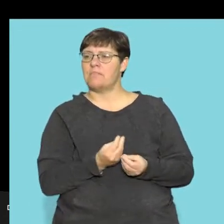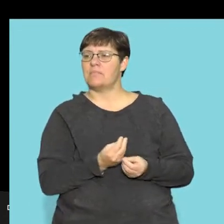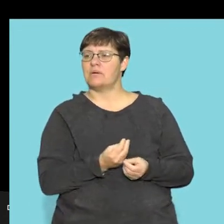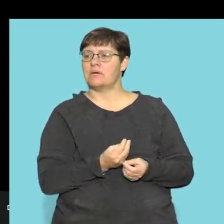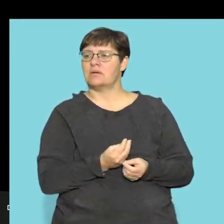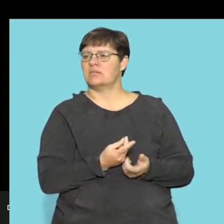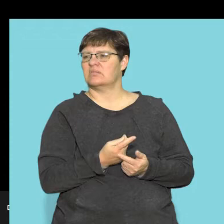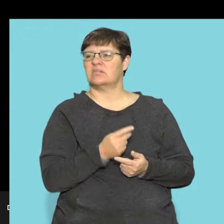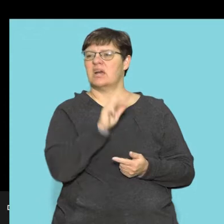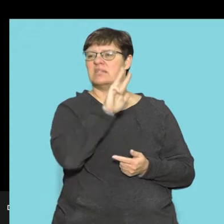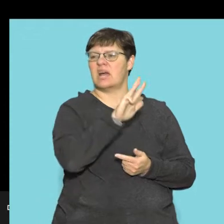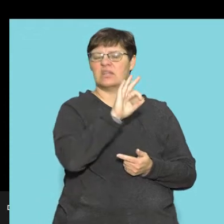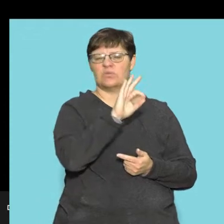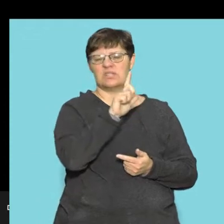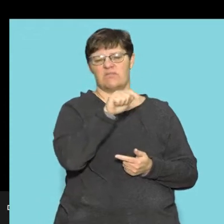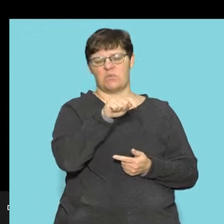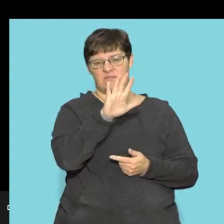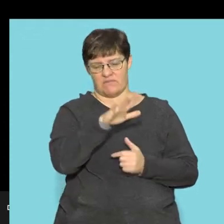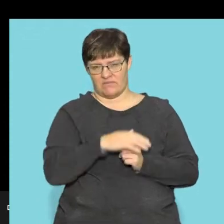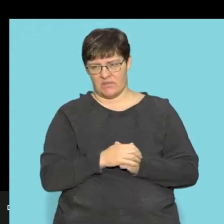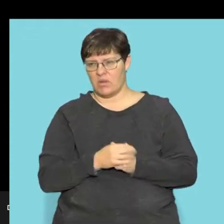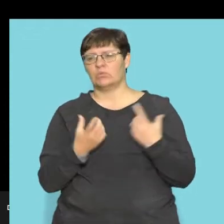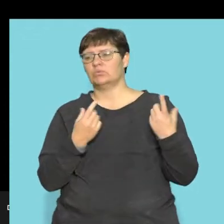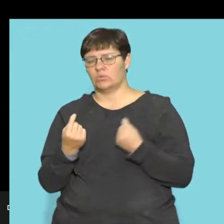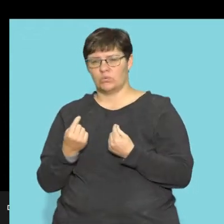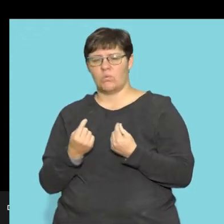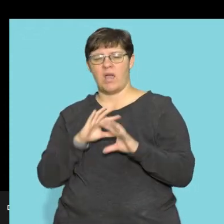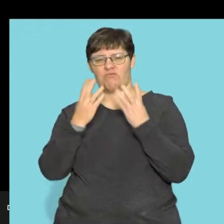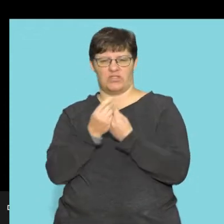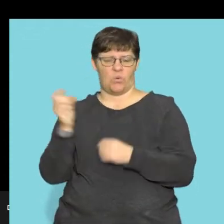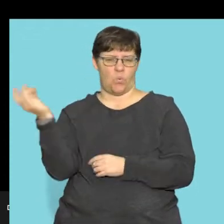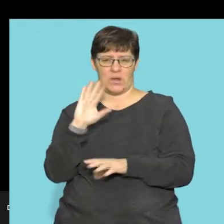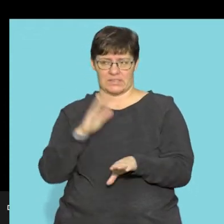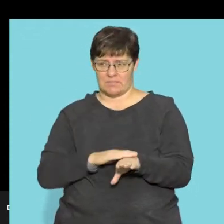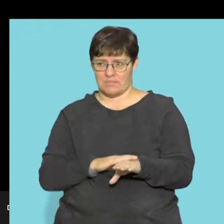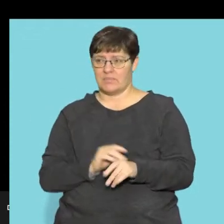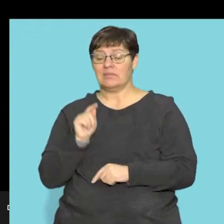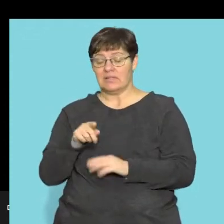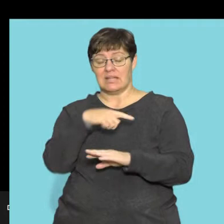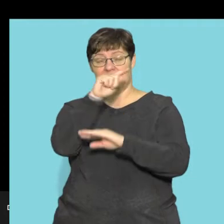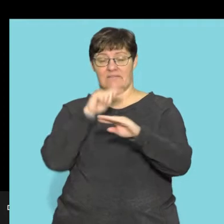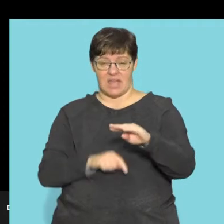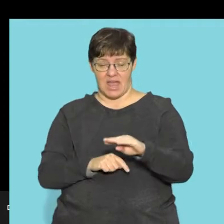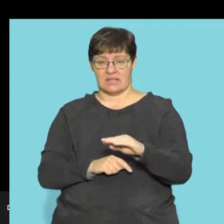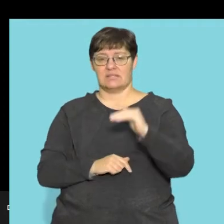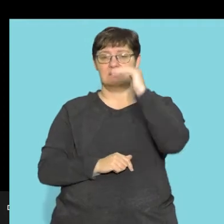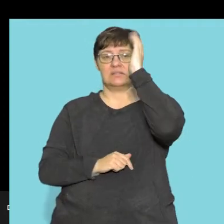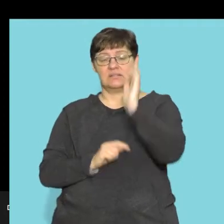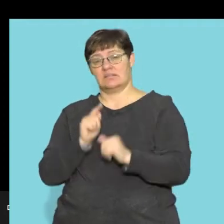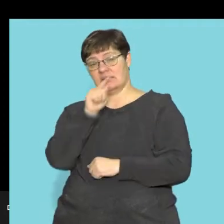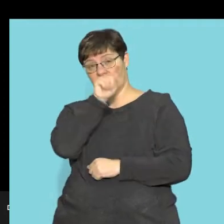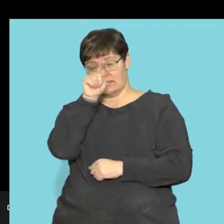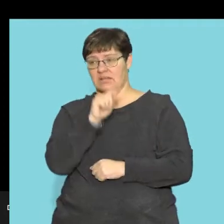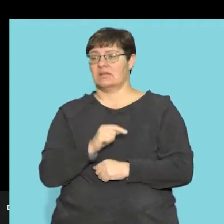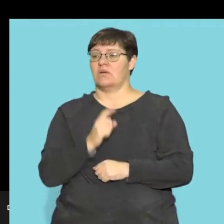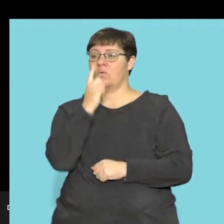that much. I don't really need to know what this is because I'm just doing it all at once, right? Then you divide this by the whole bracket that I